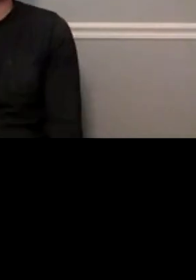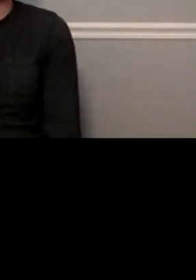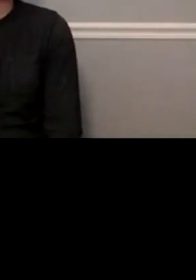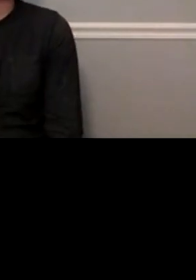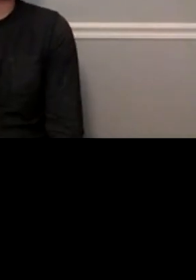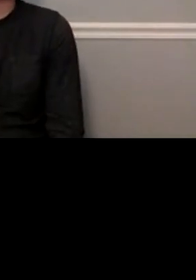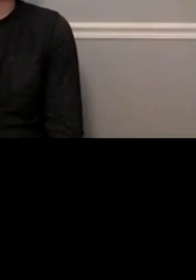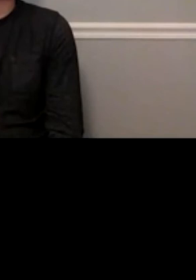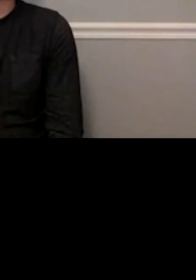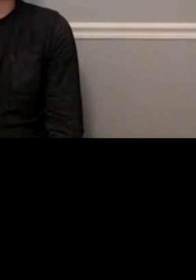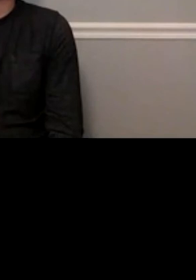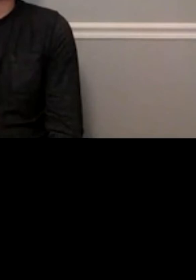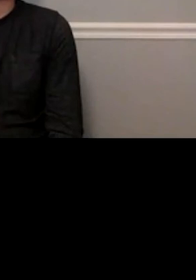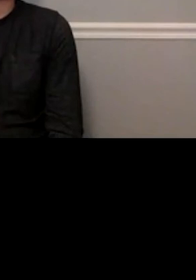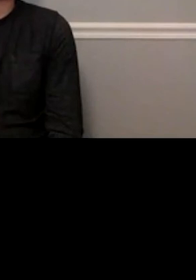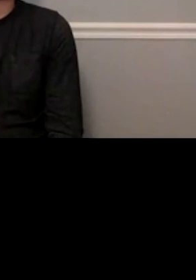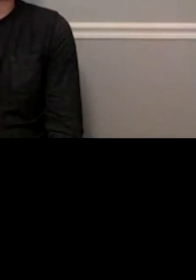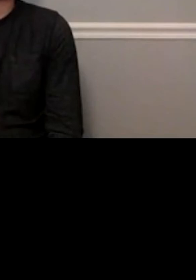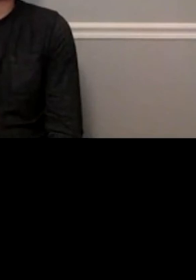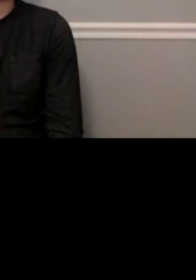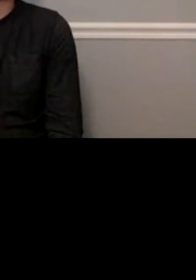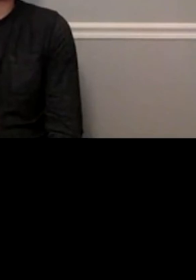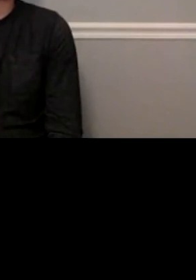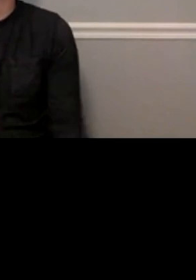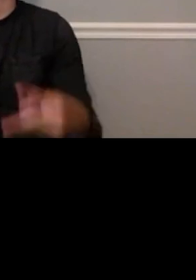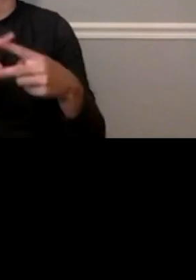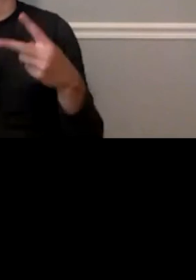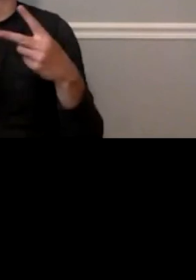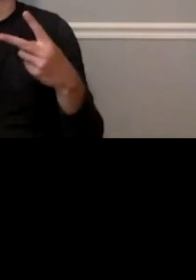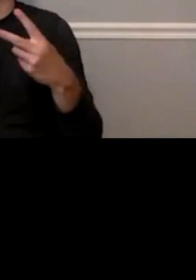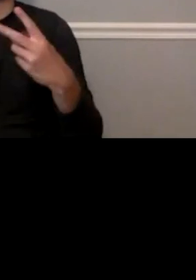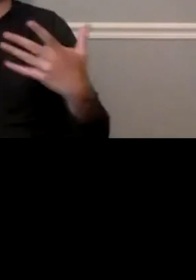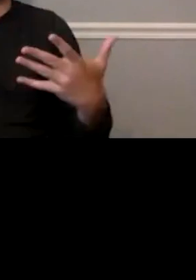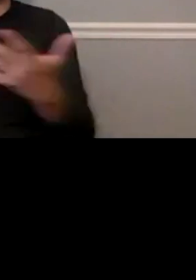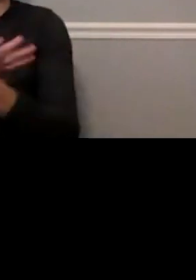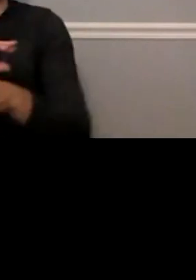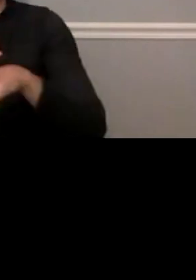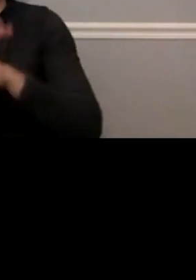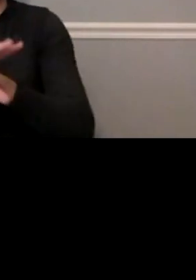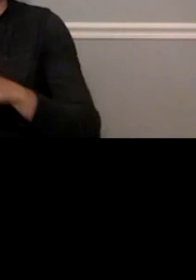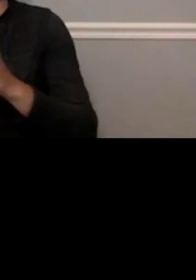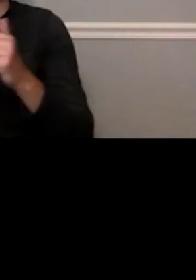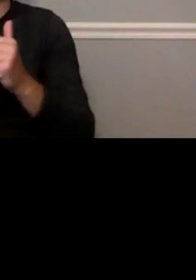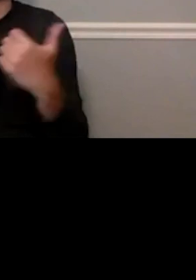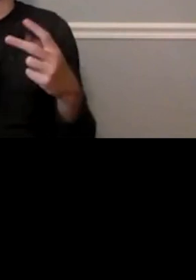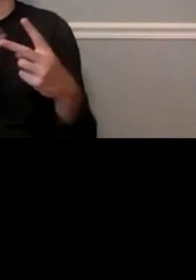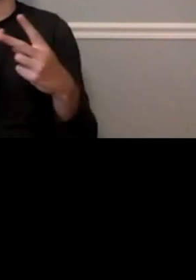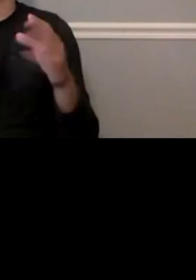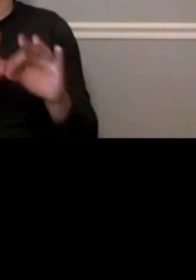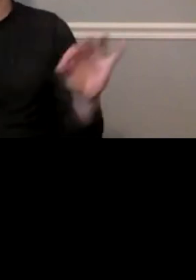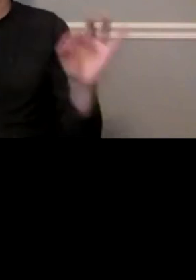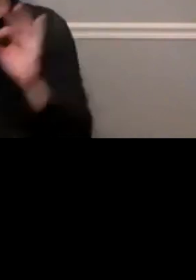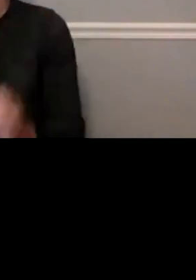Now, the other part of the question is the confounders of the structure. This is a very important question. Yes, there